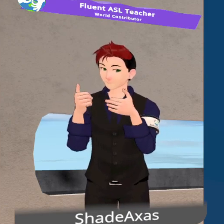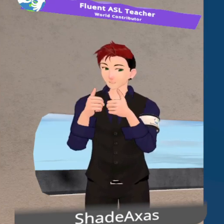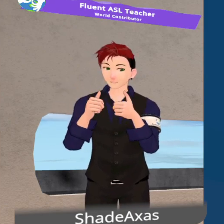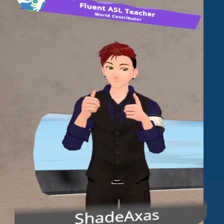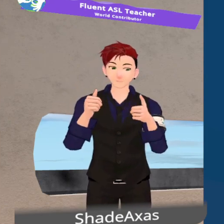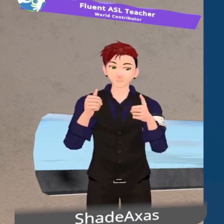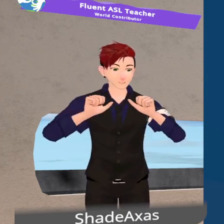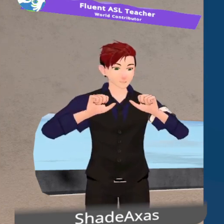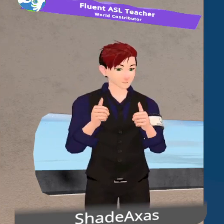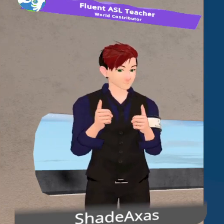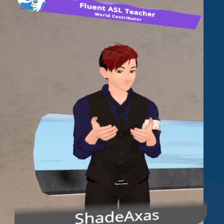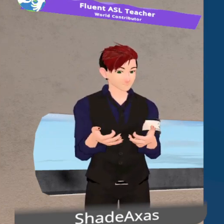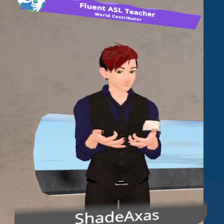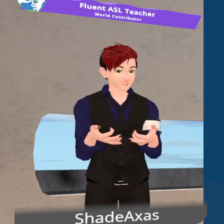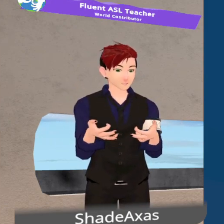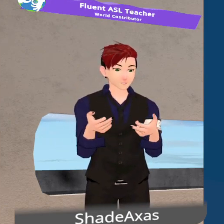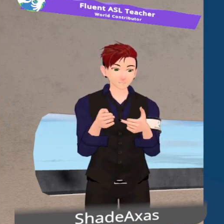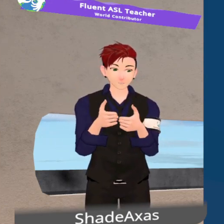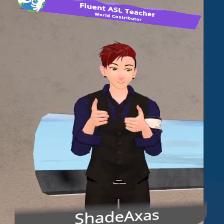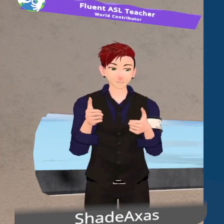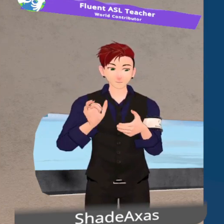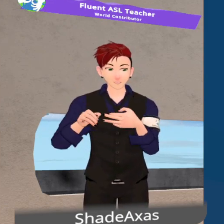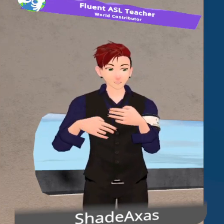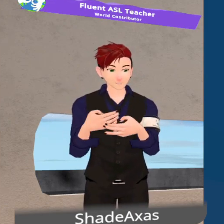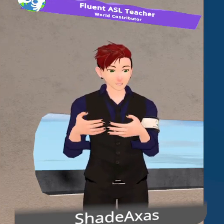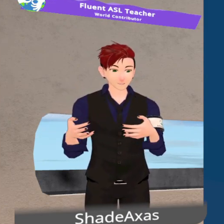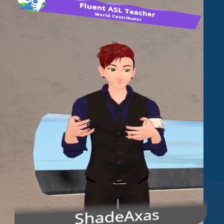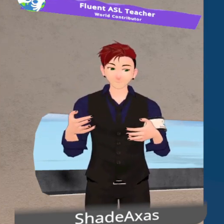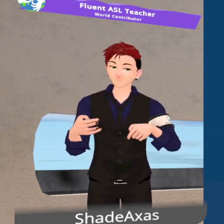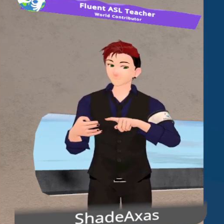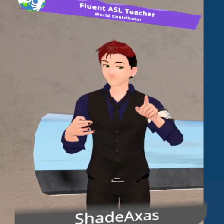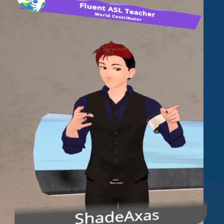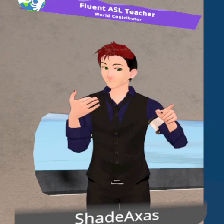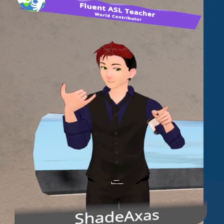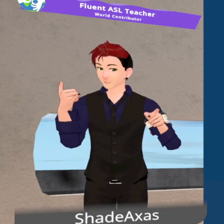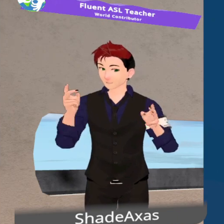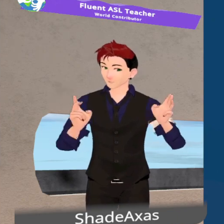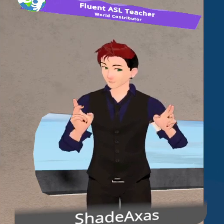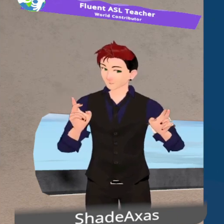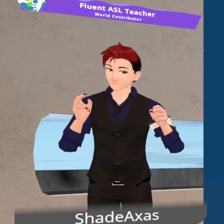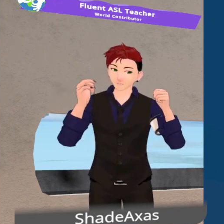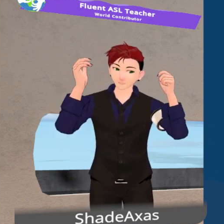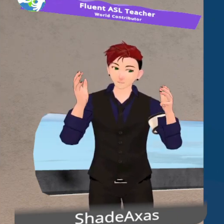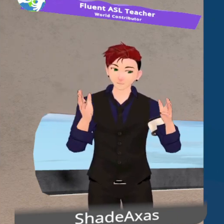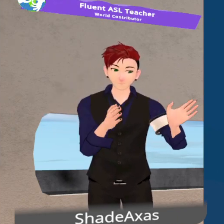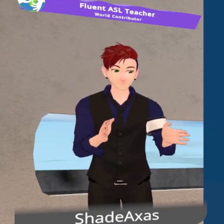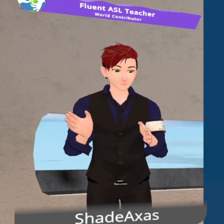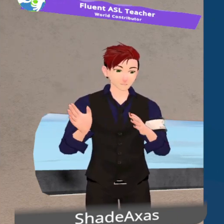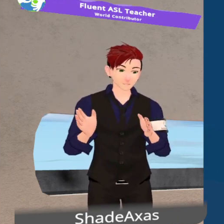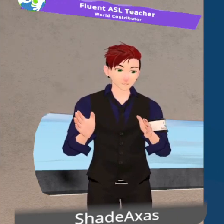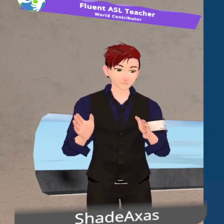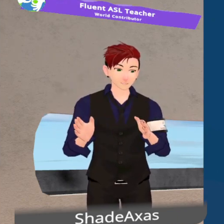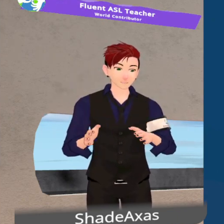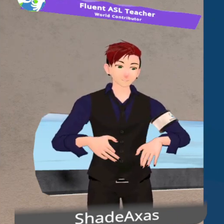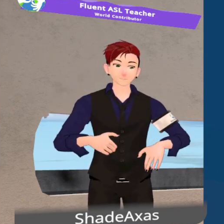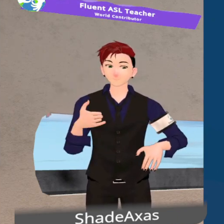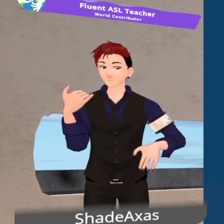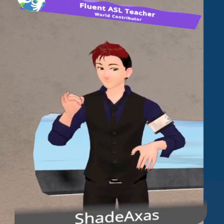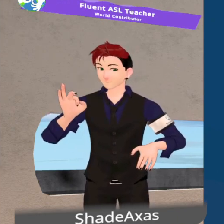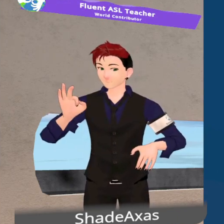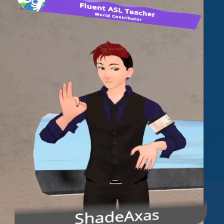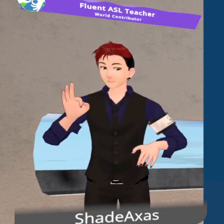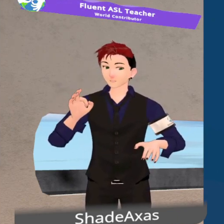need help with classes, with that kind of stuff, the yellow people are your organizers and